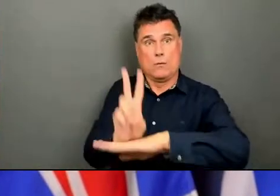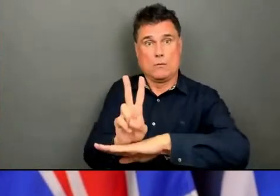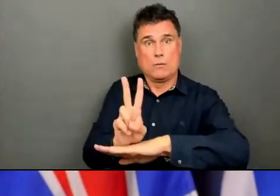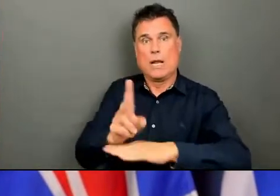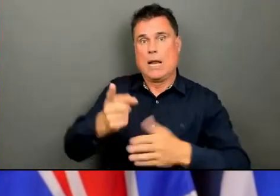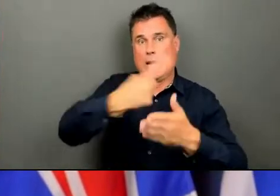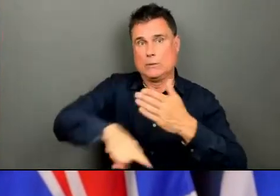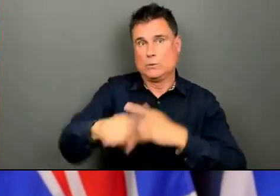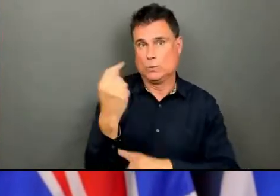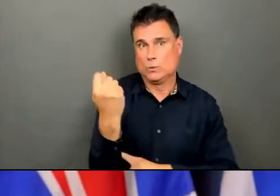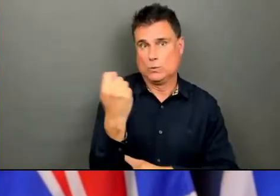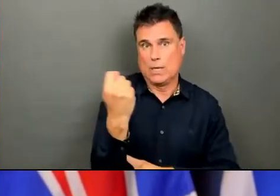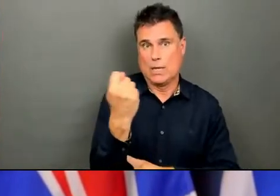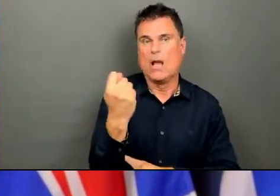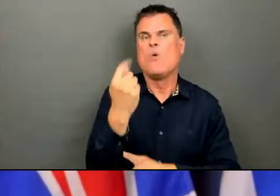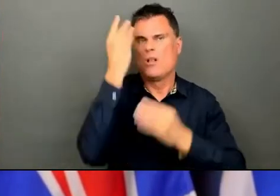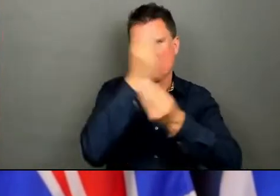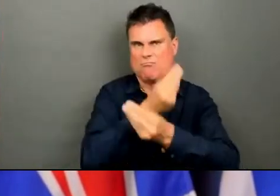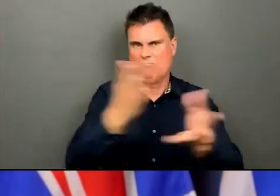on Tuesday